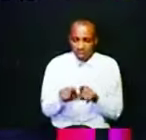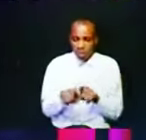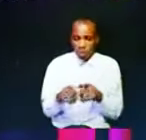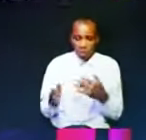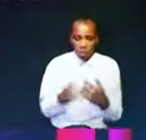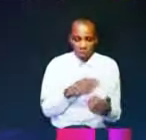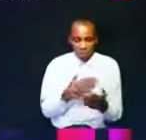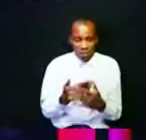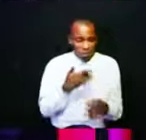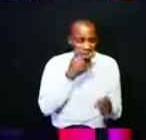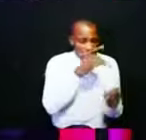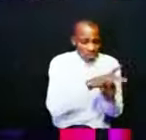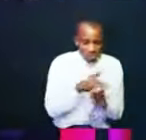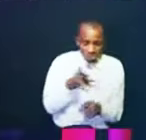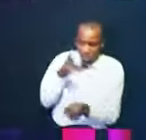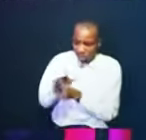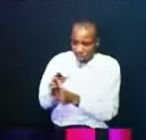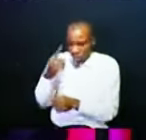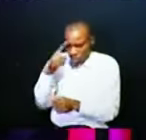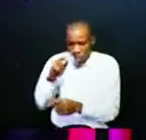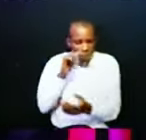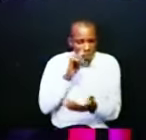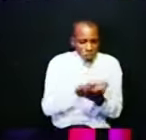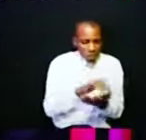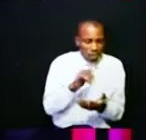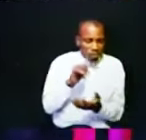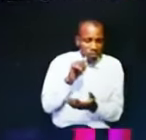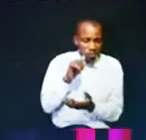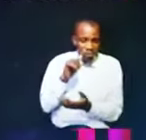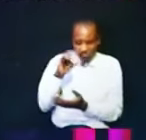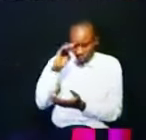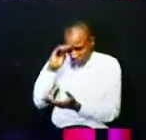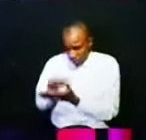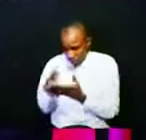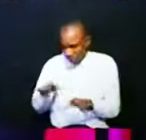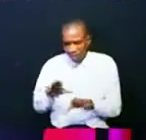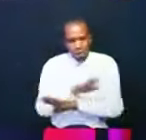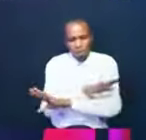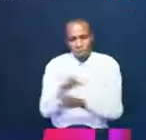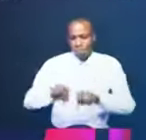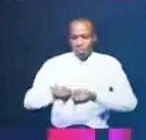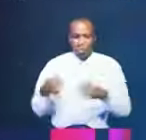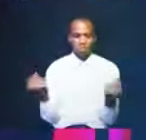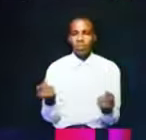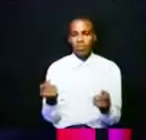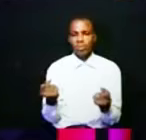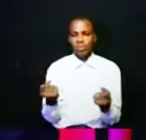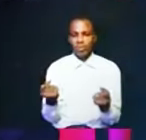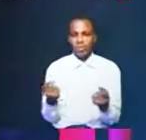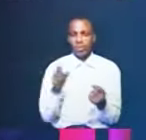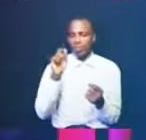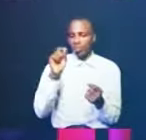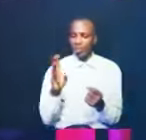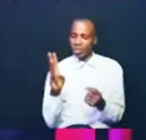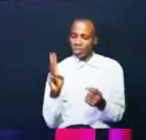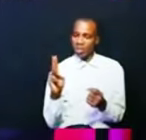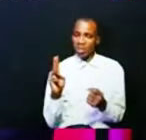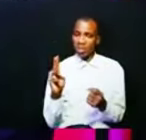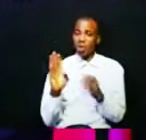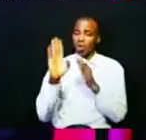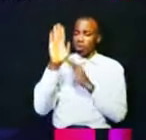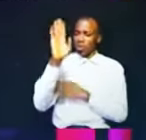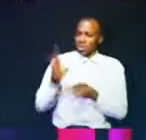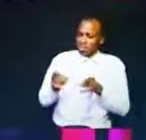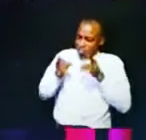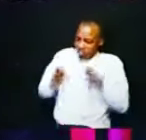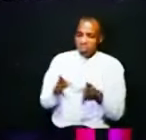yansei ayonkofa eda yen ene ye mrante brem yire anakunu no enter. Sister says I hate divorce. Dunsiane se